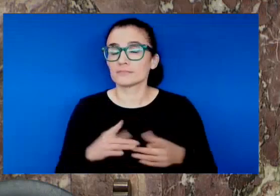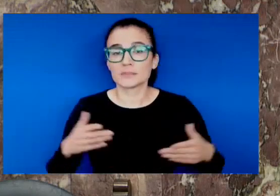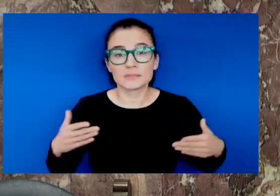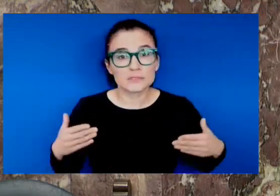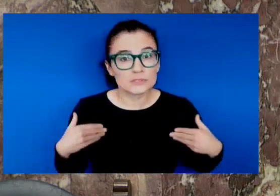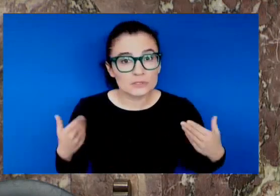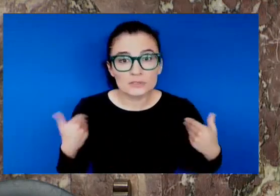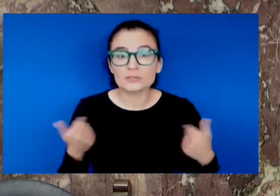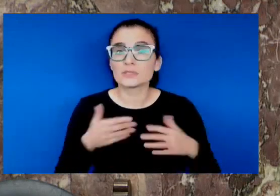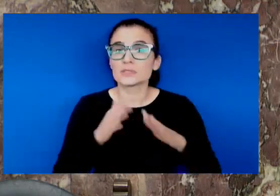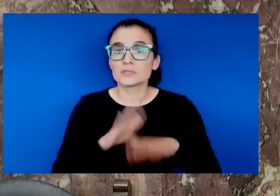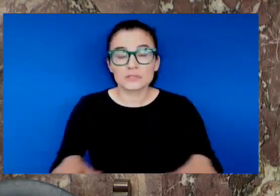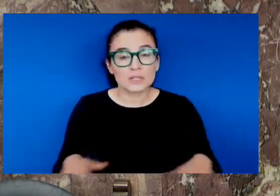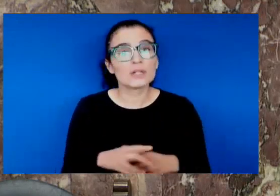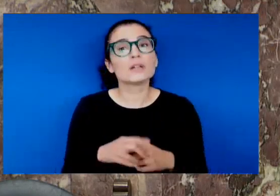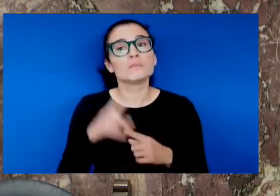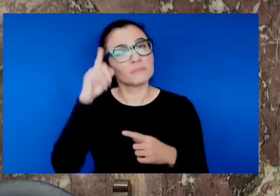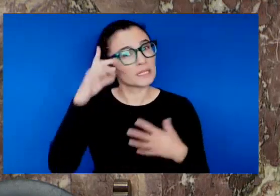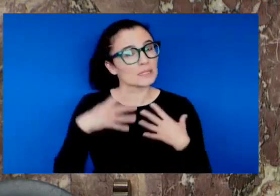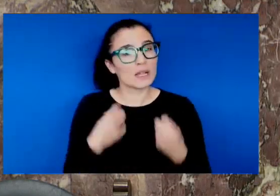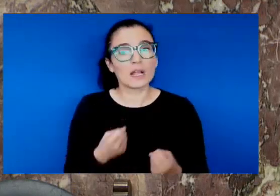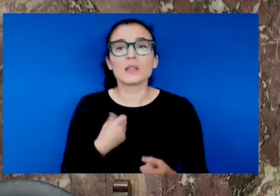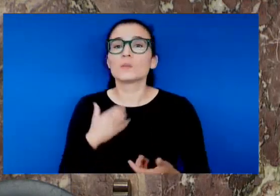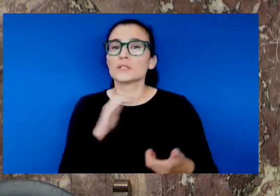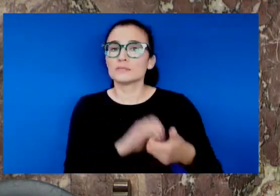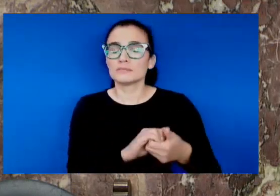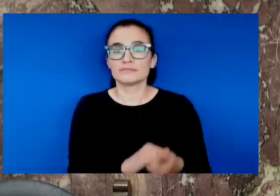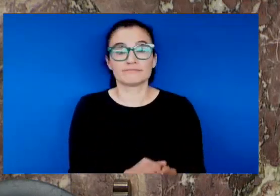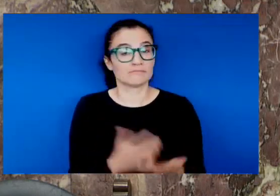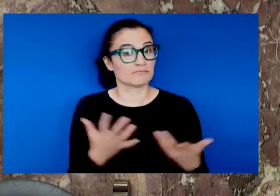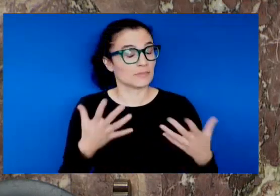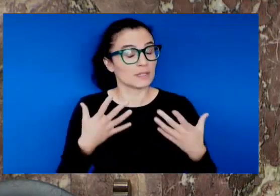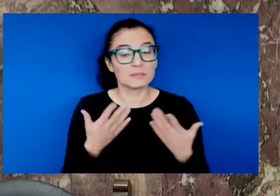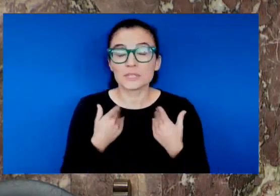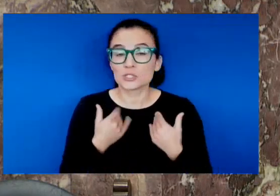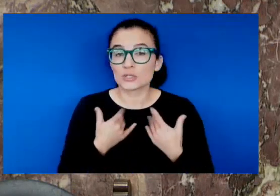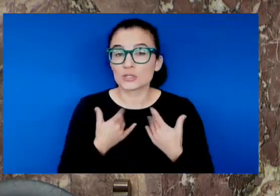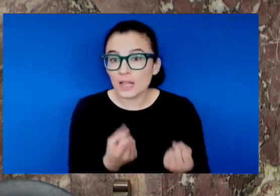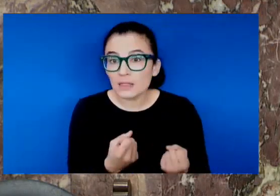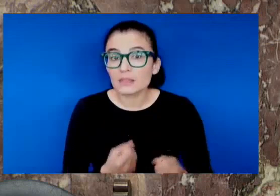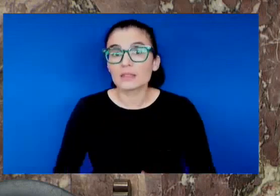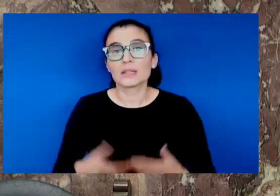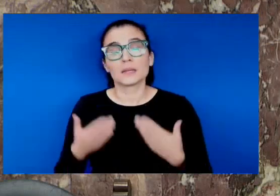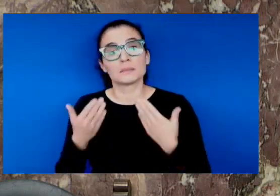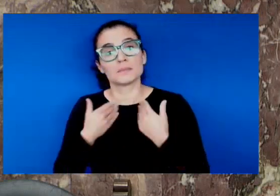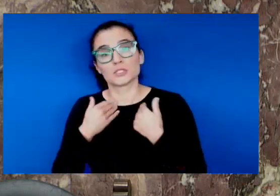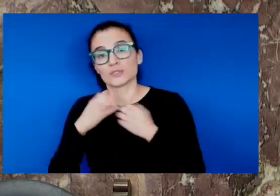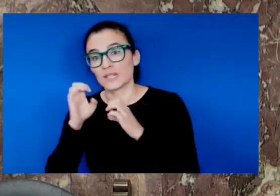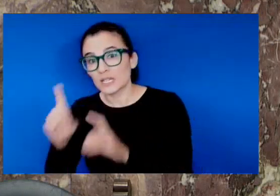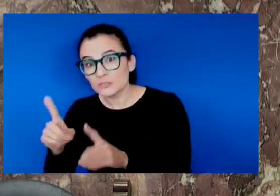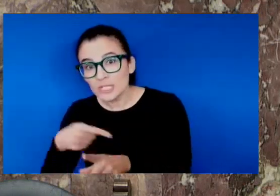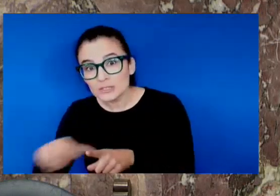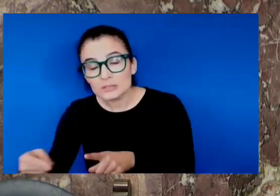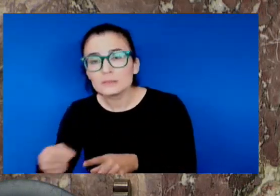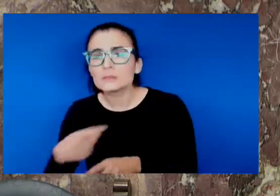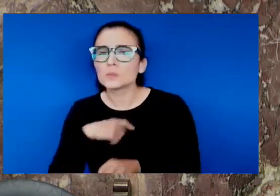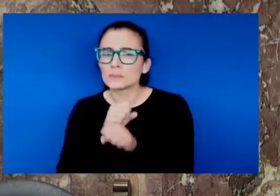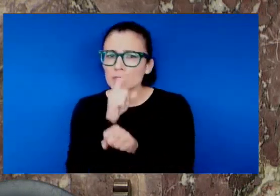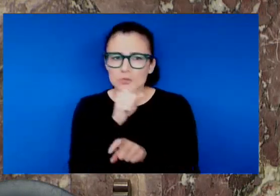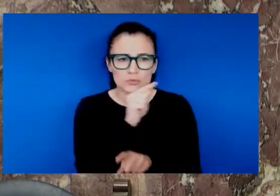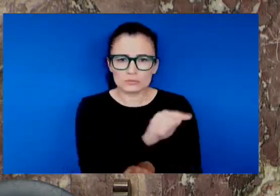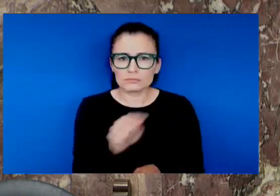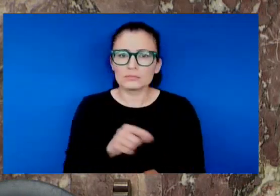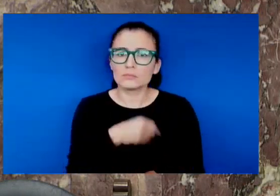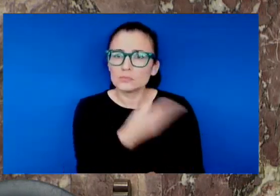education system, to ensure that children and youth have access to the supports and services that they need. We have a mental health in